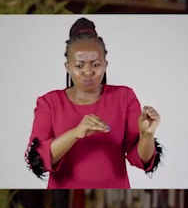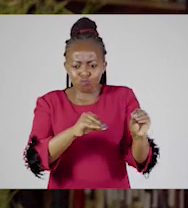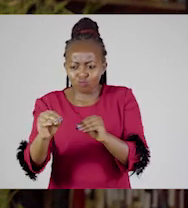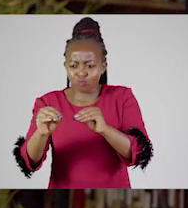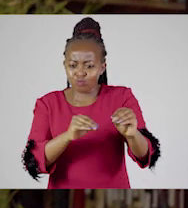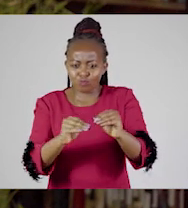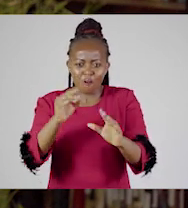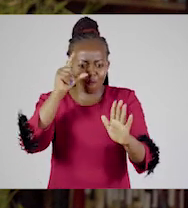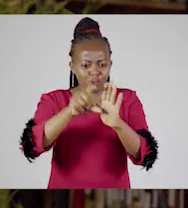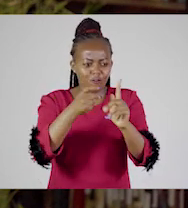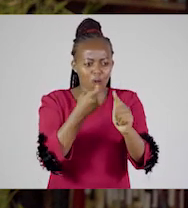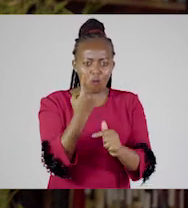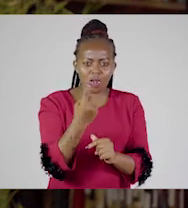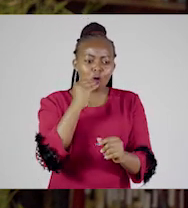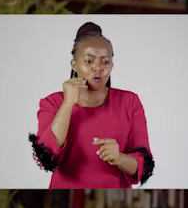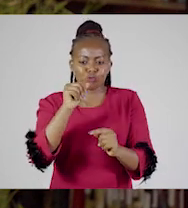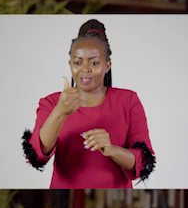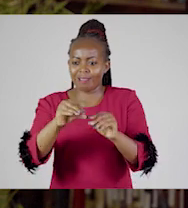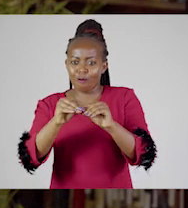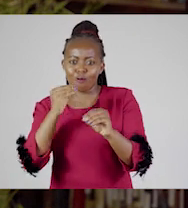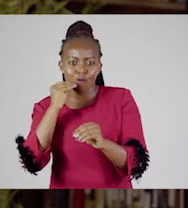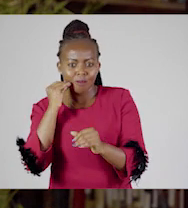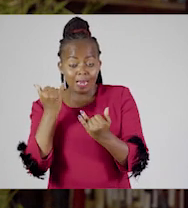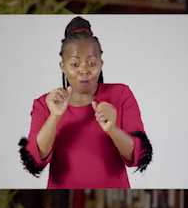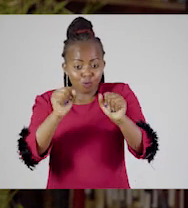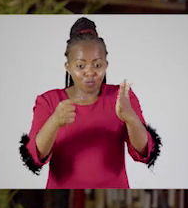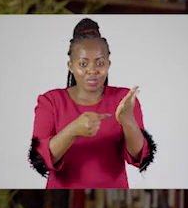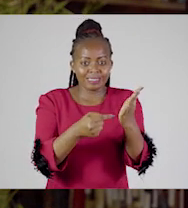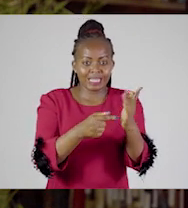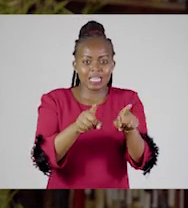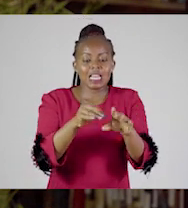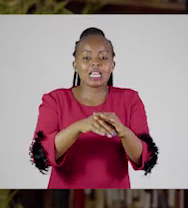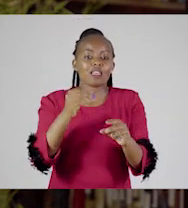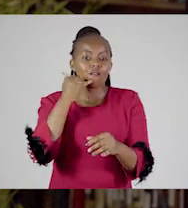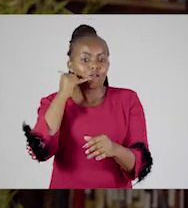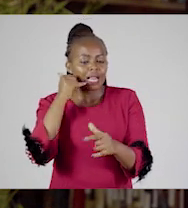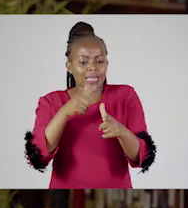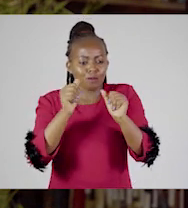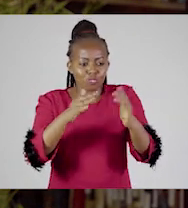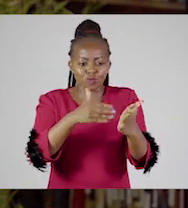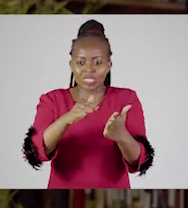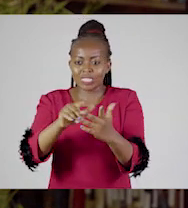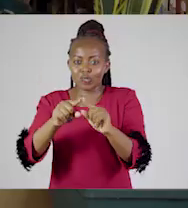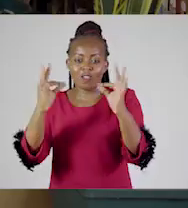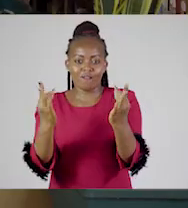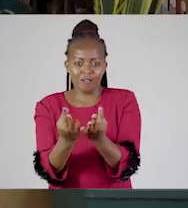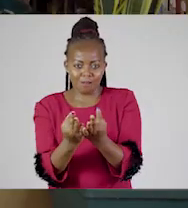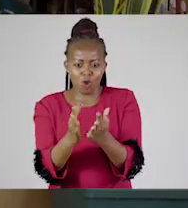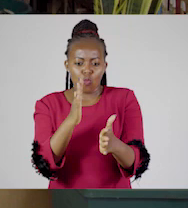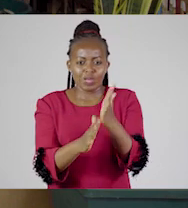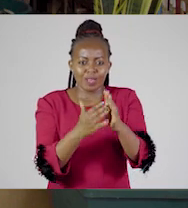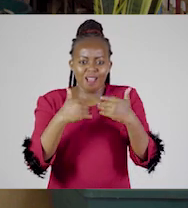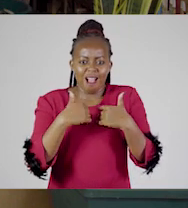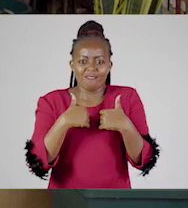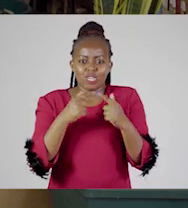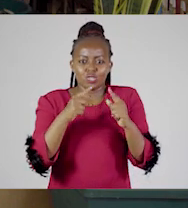from one location to another, from one home to another, we can digitize it and share it within the family as many times as we'd like to, without having